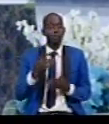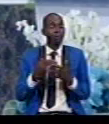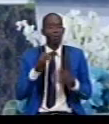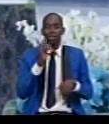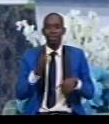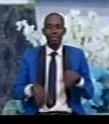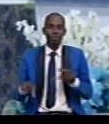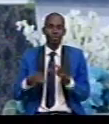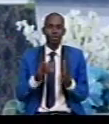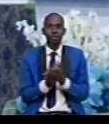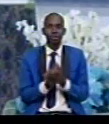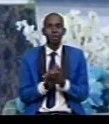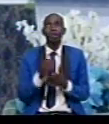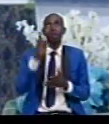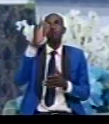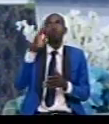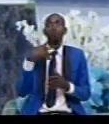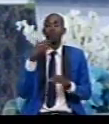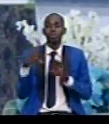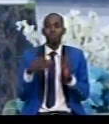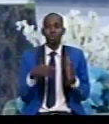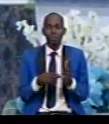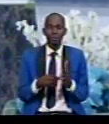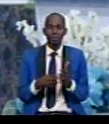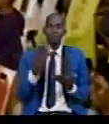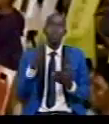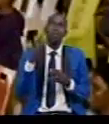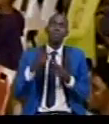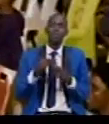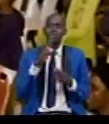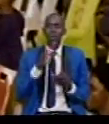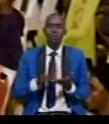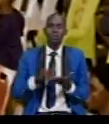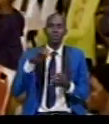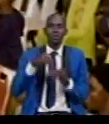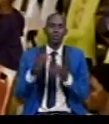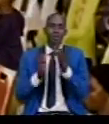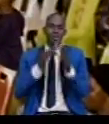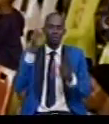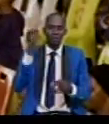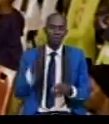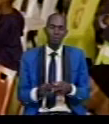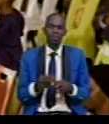said, God who has done it, may his name be glorified in Jesus' name.